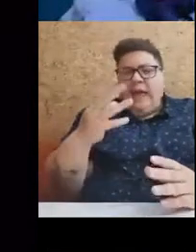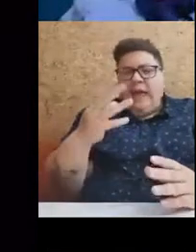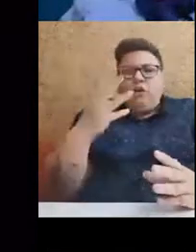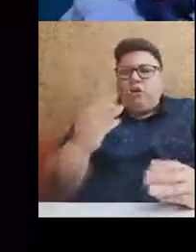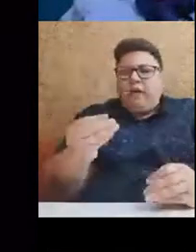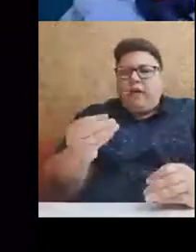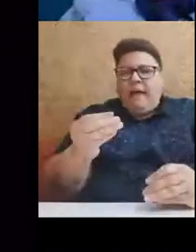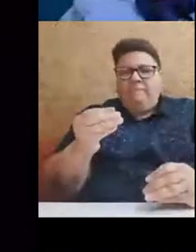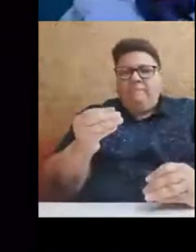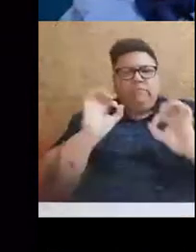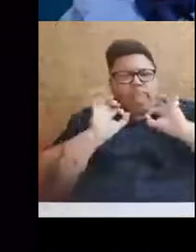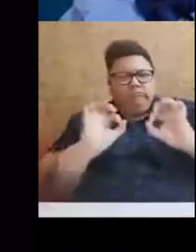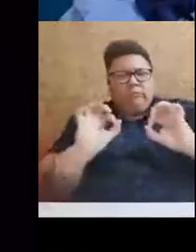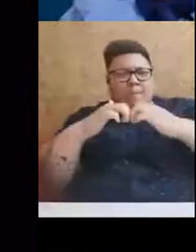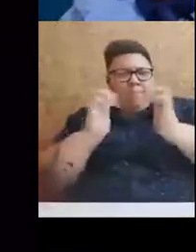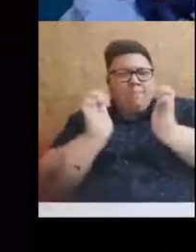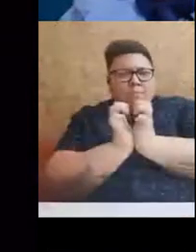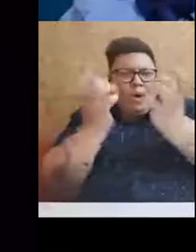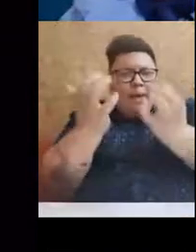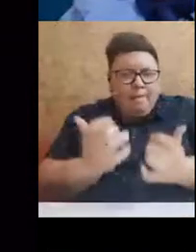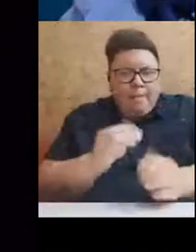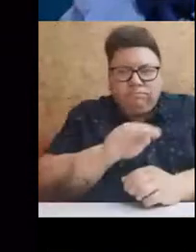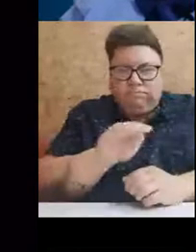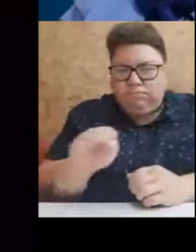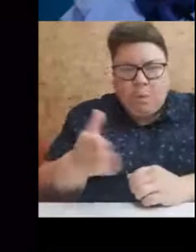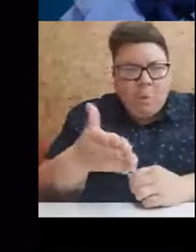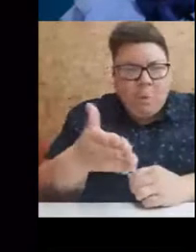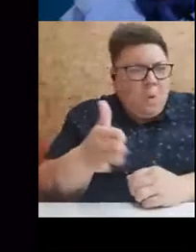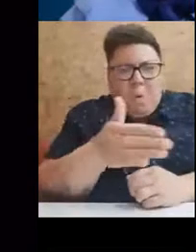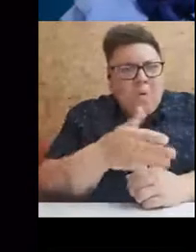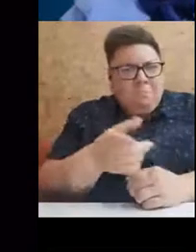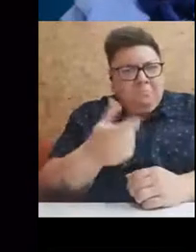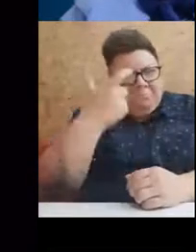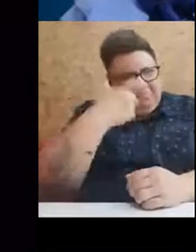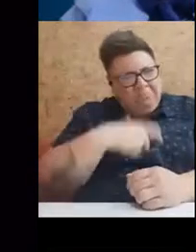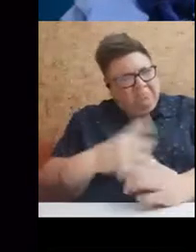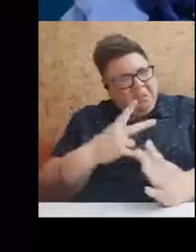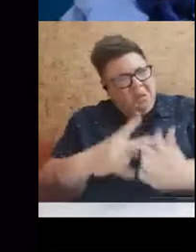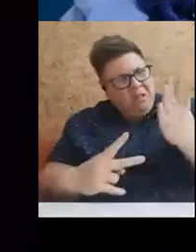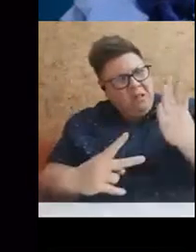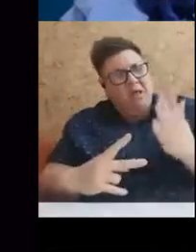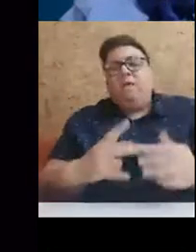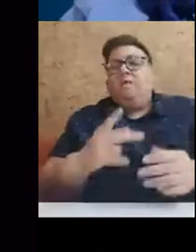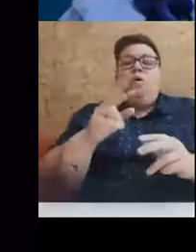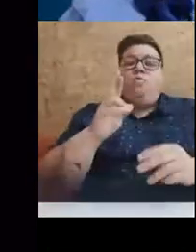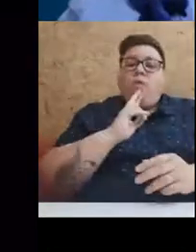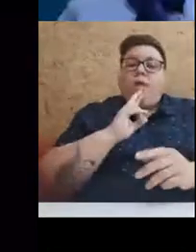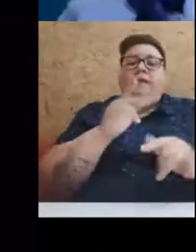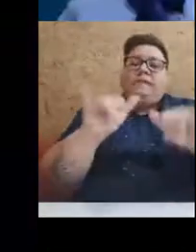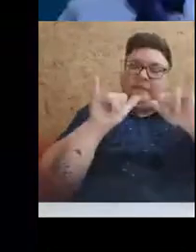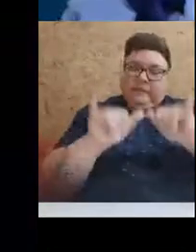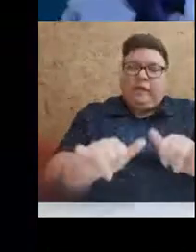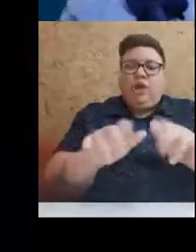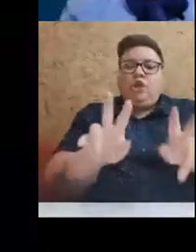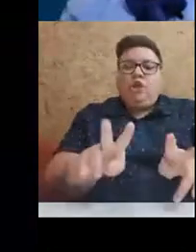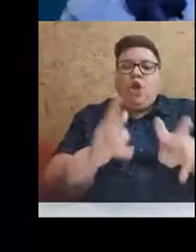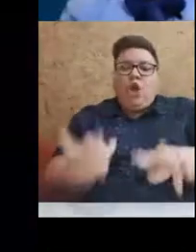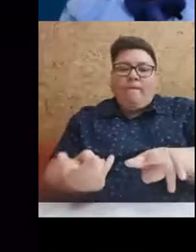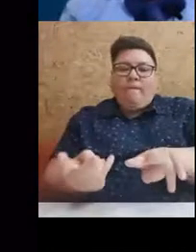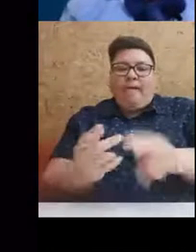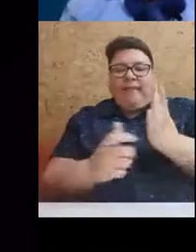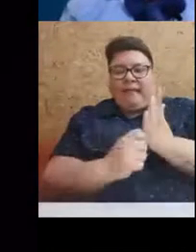bookkeeping system in place, what must you do? Turnover tax will then be your answer or your go-to. So how does this